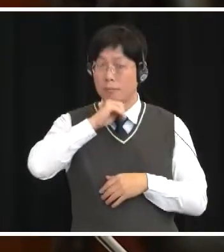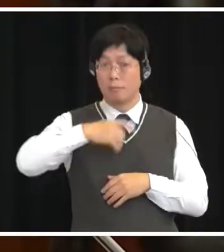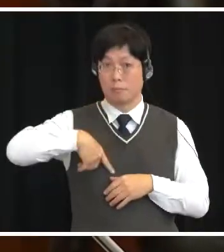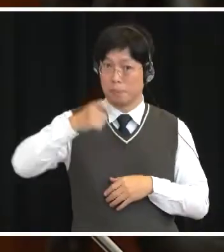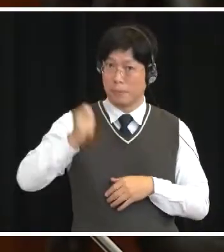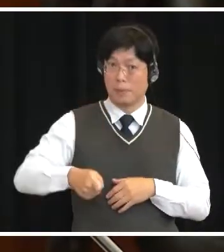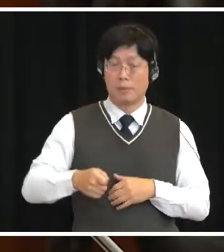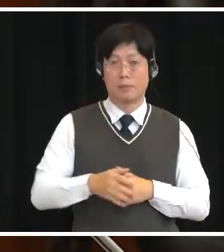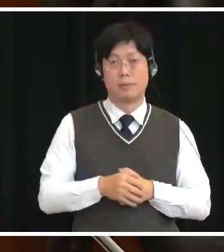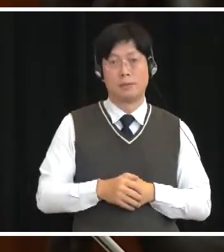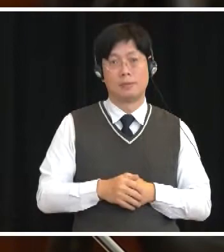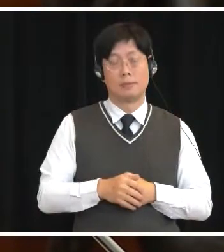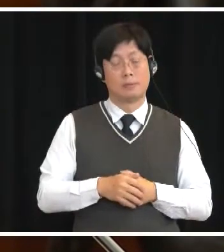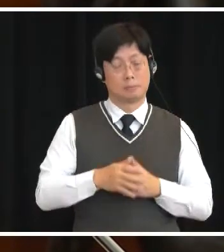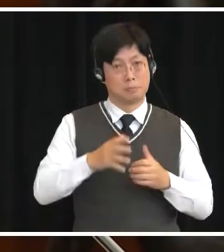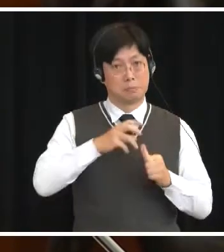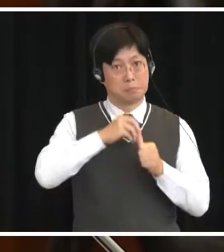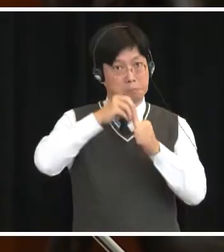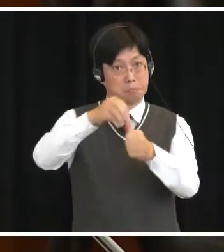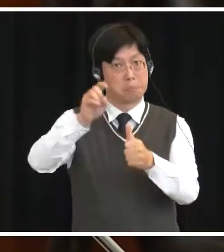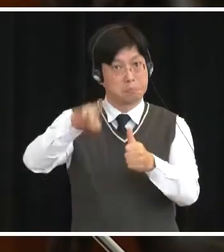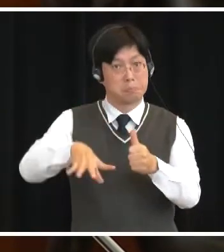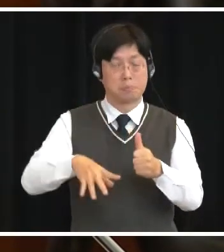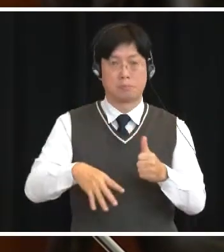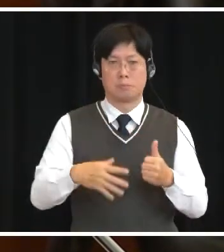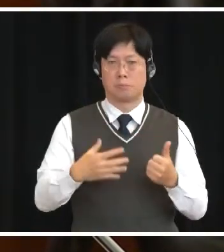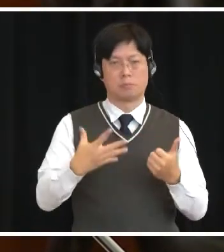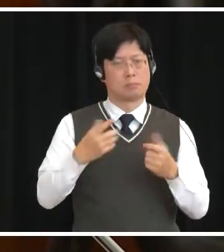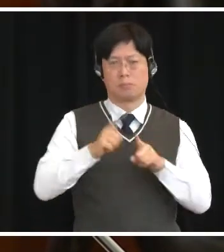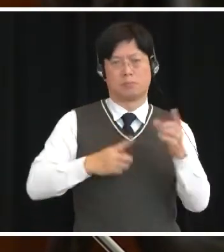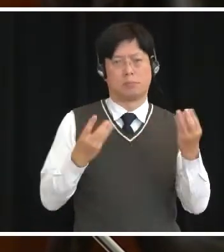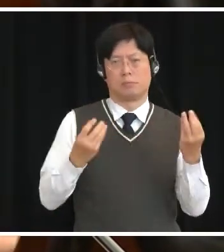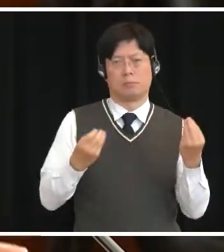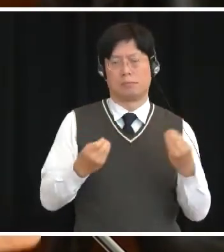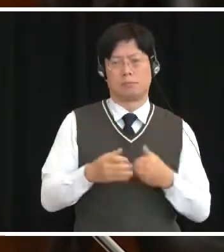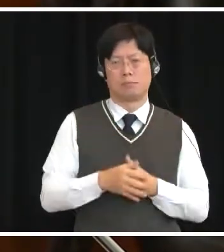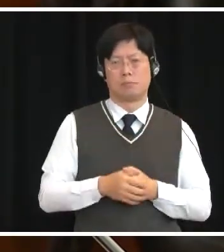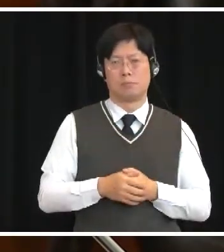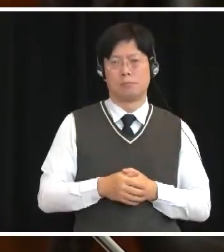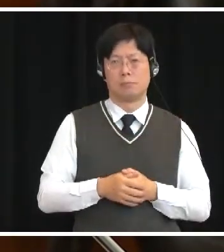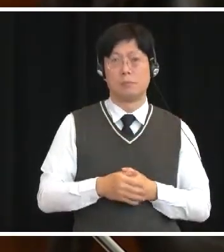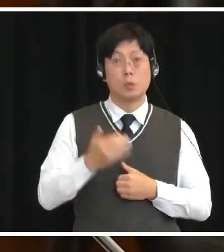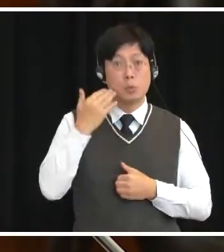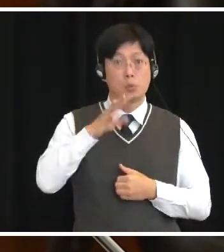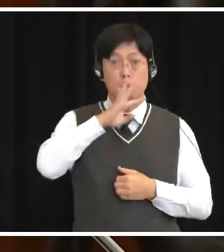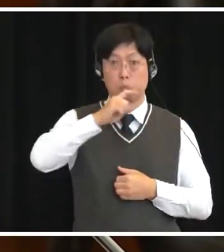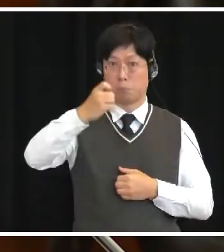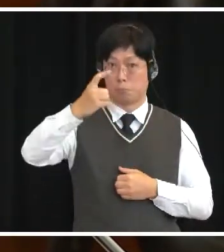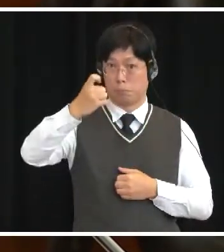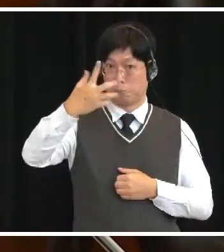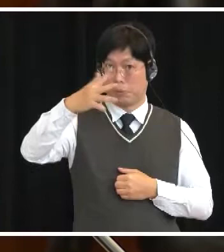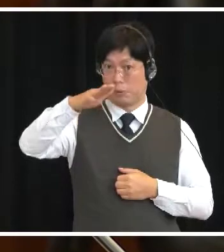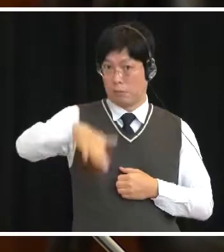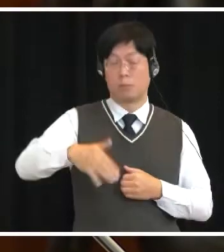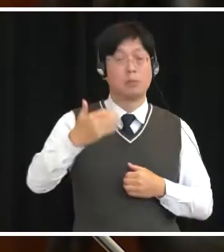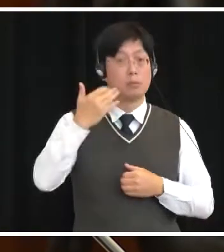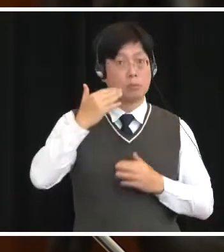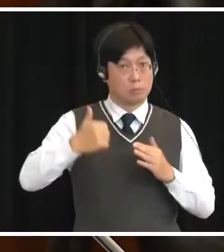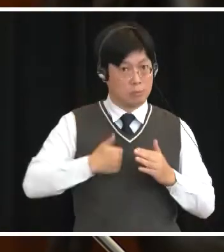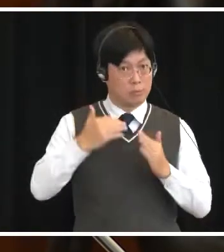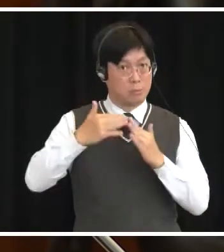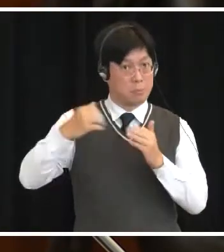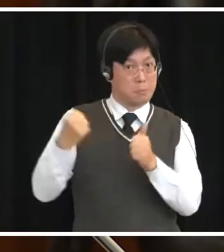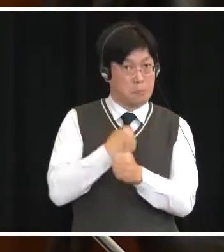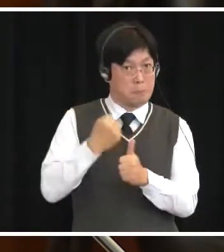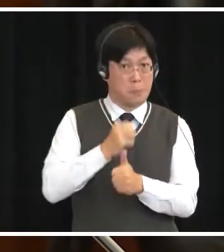Well, when judges make judgment for placement, age is not a factor. As long as this person